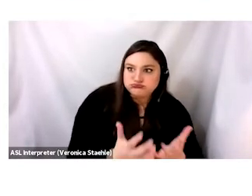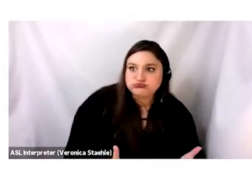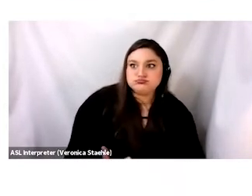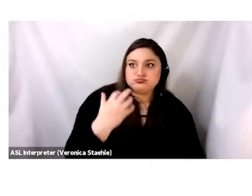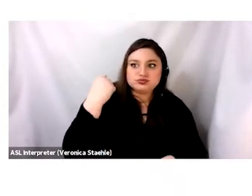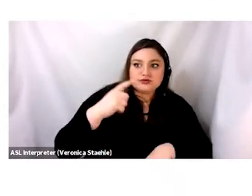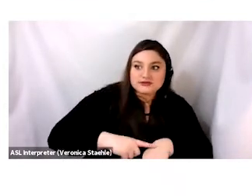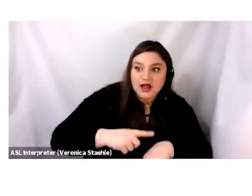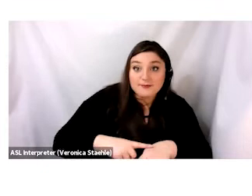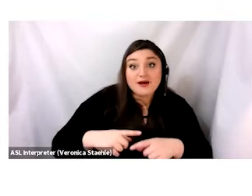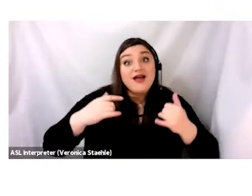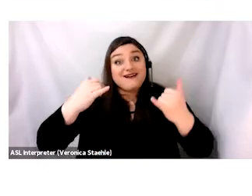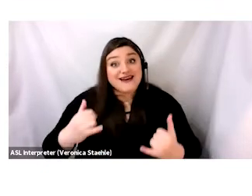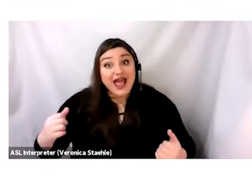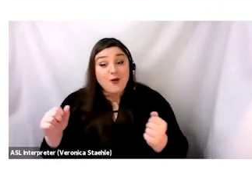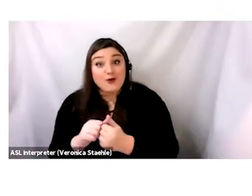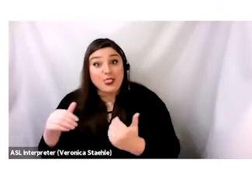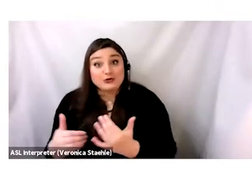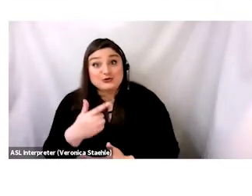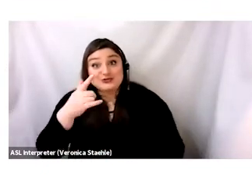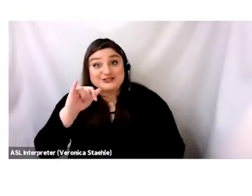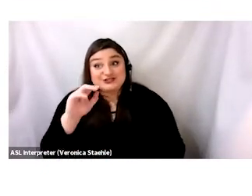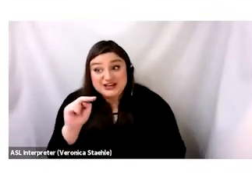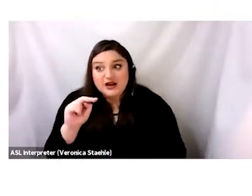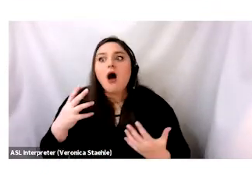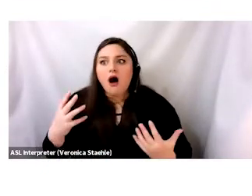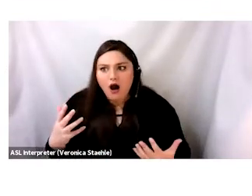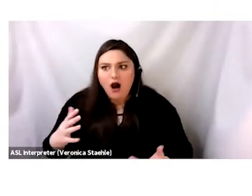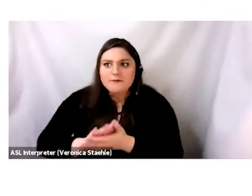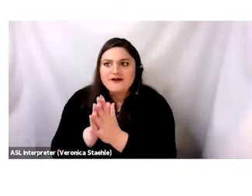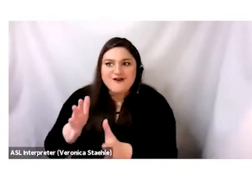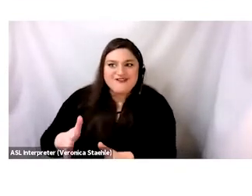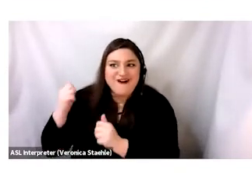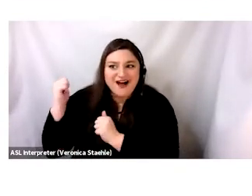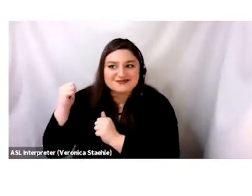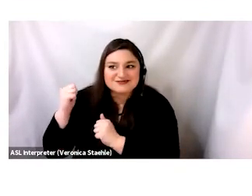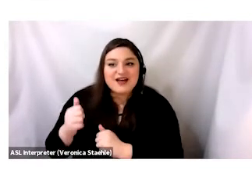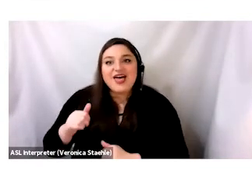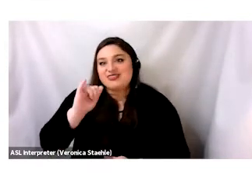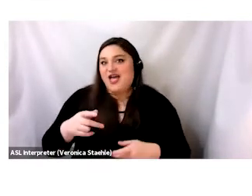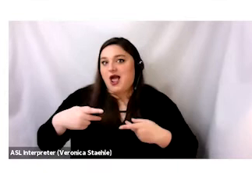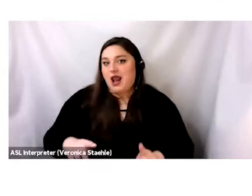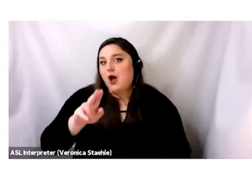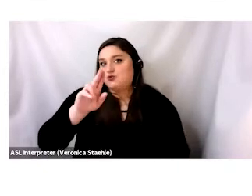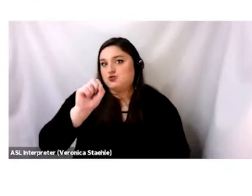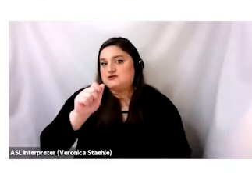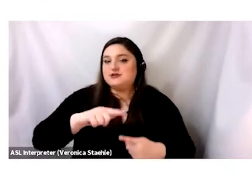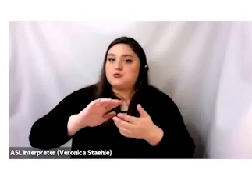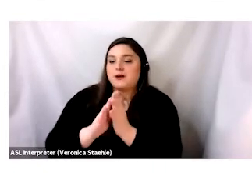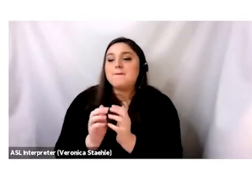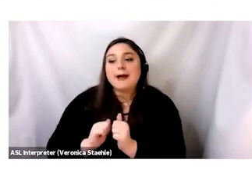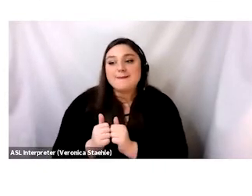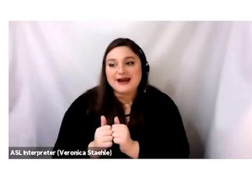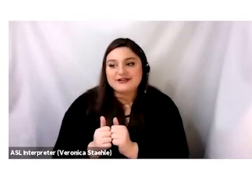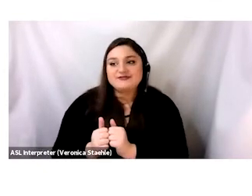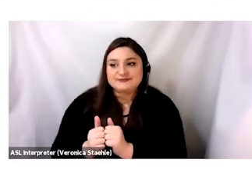American plantation owners who were searching for a successful staple crop to compete on the world market found it in cotton. So